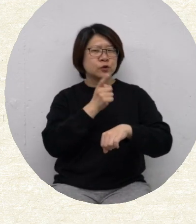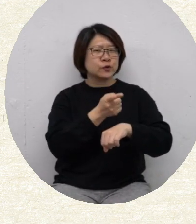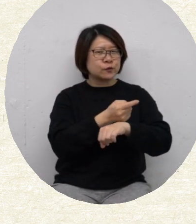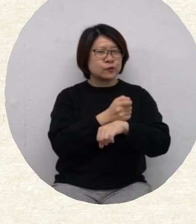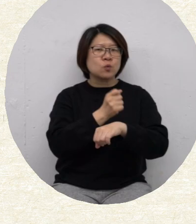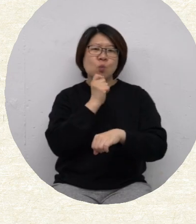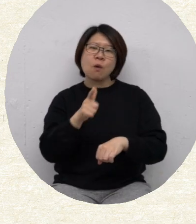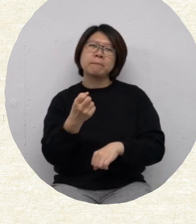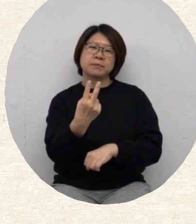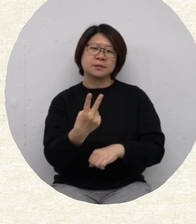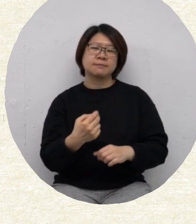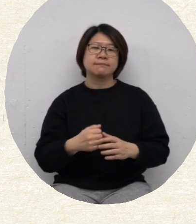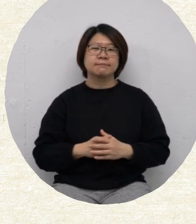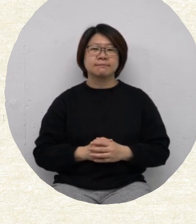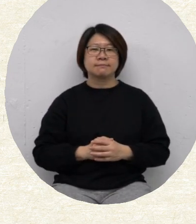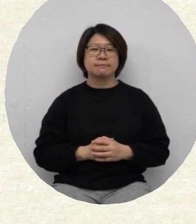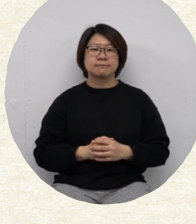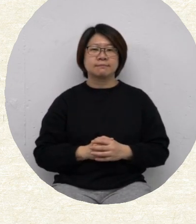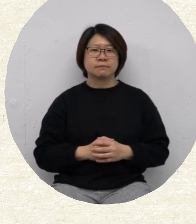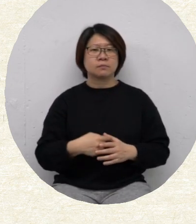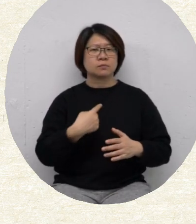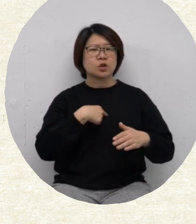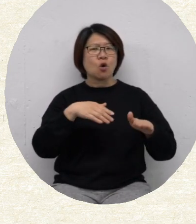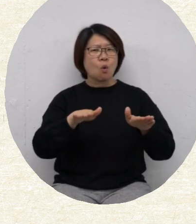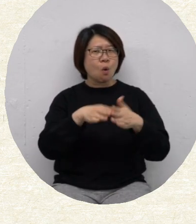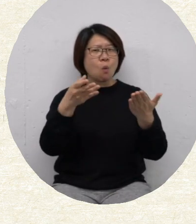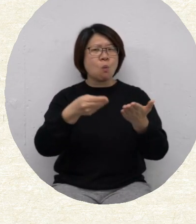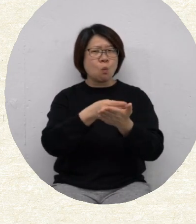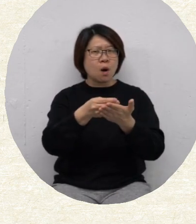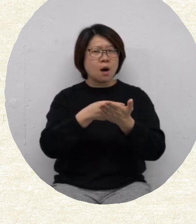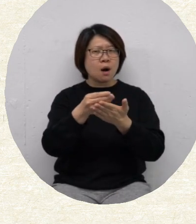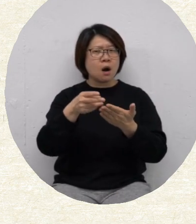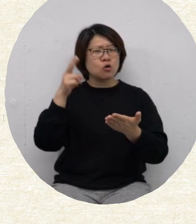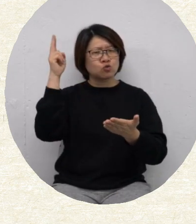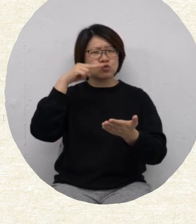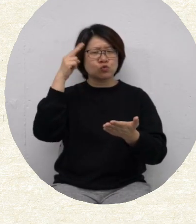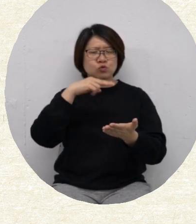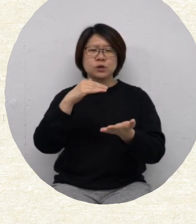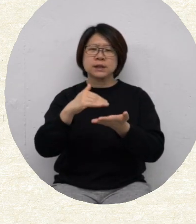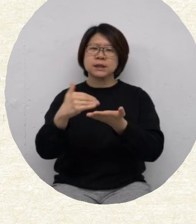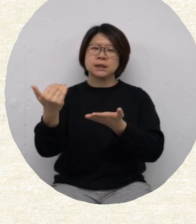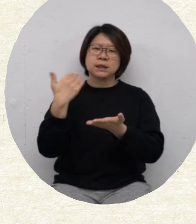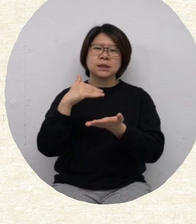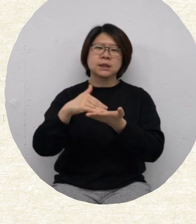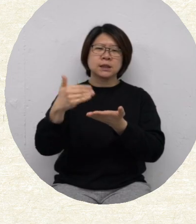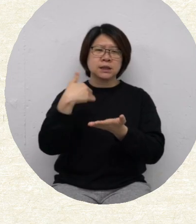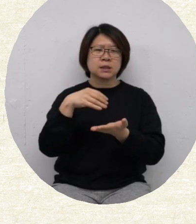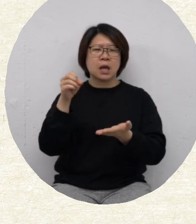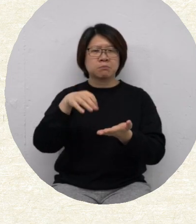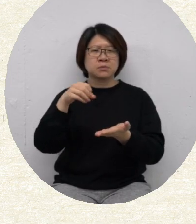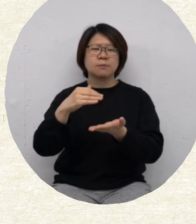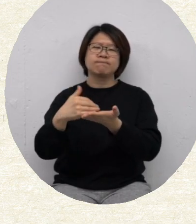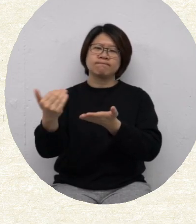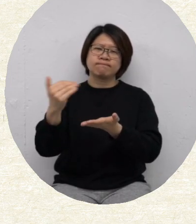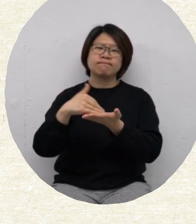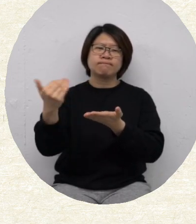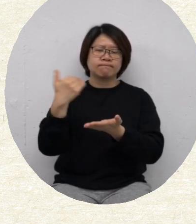work collectively titled Momentarily, I explore time through still life and